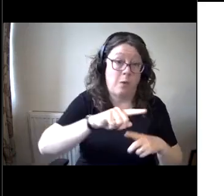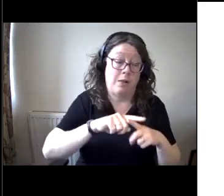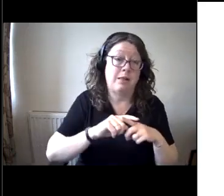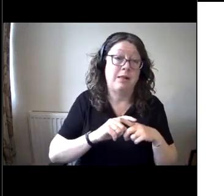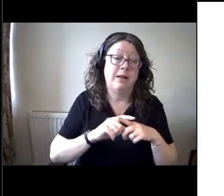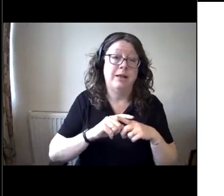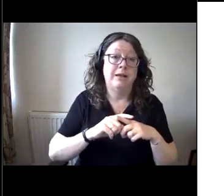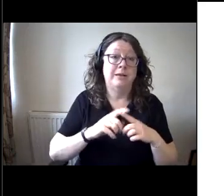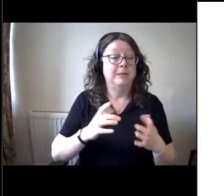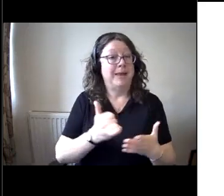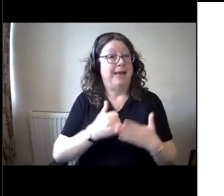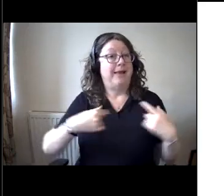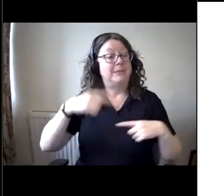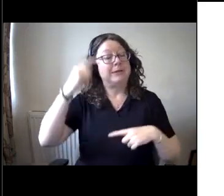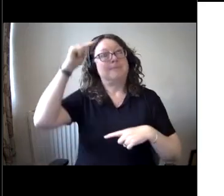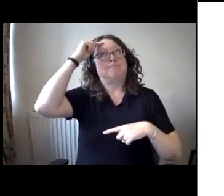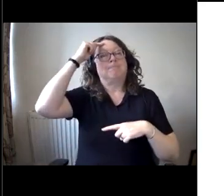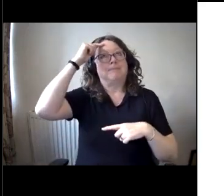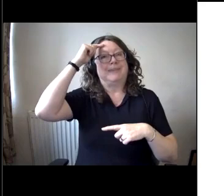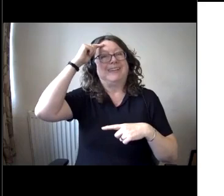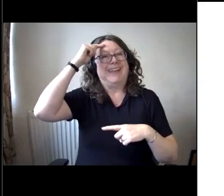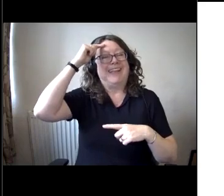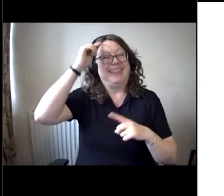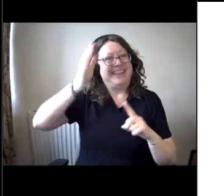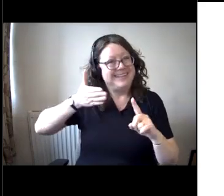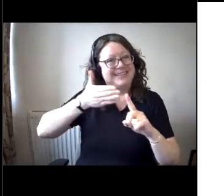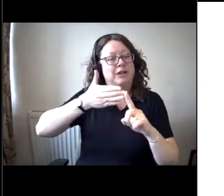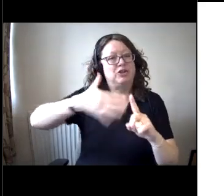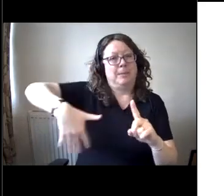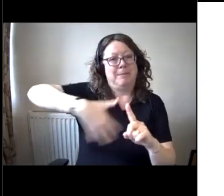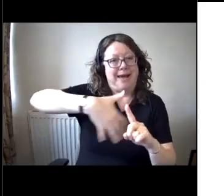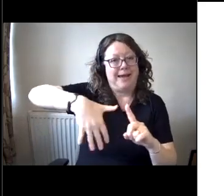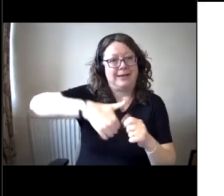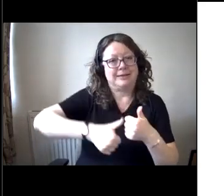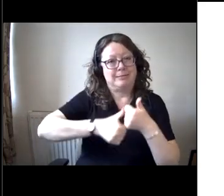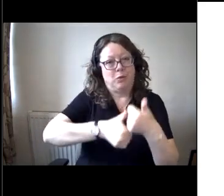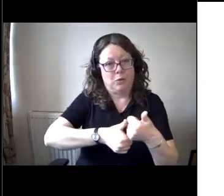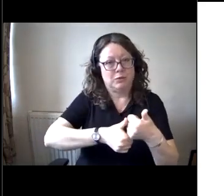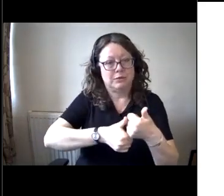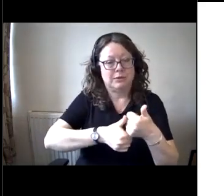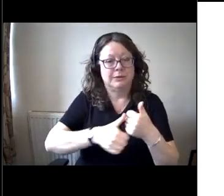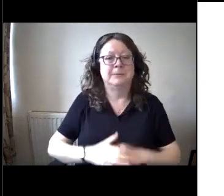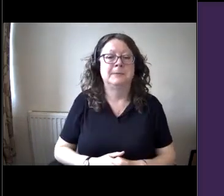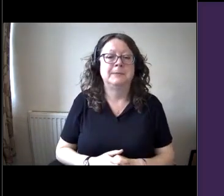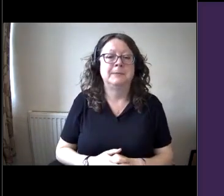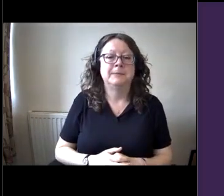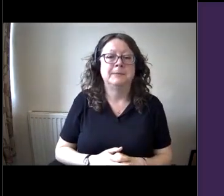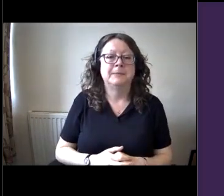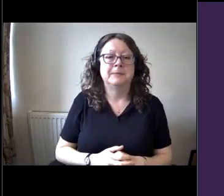the interventions, behind any of the support that we're giving to our young people.